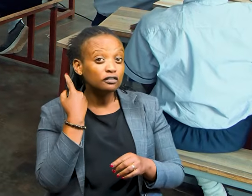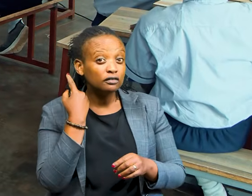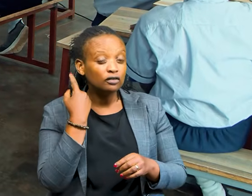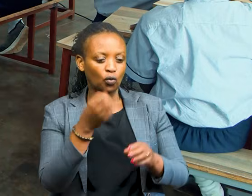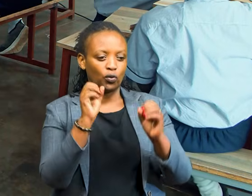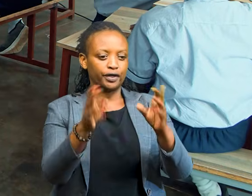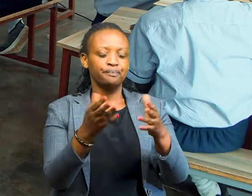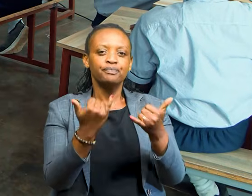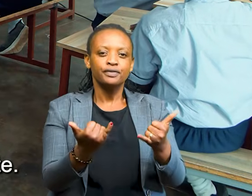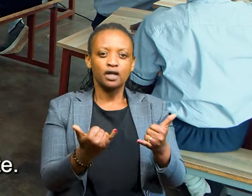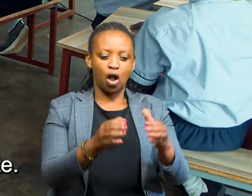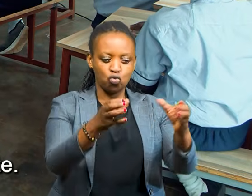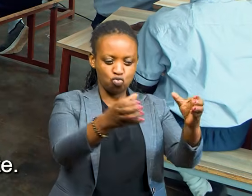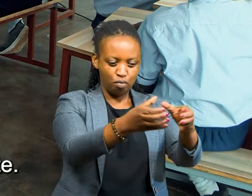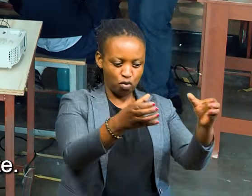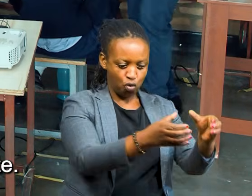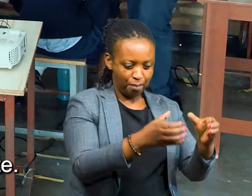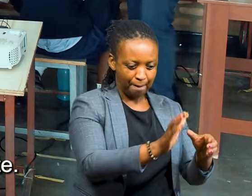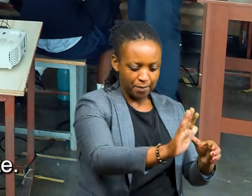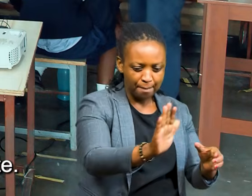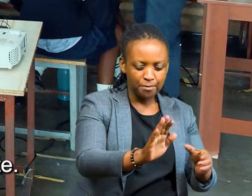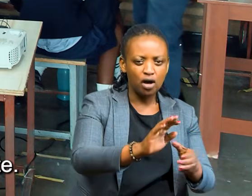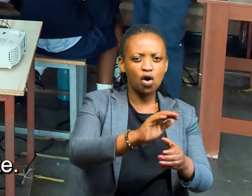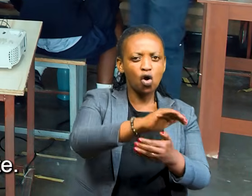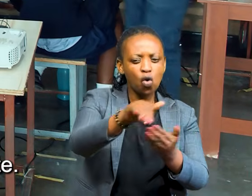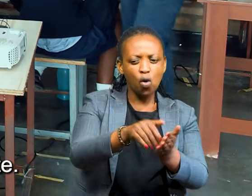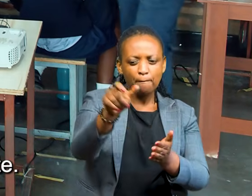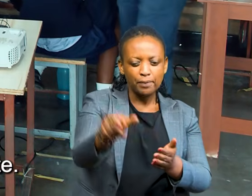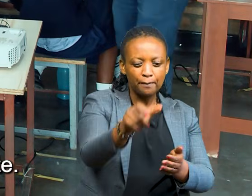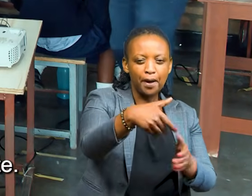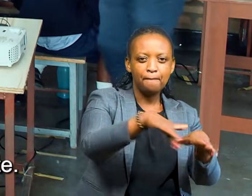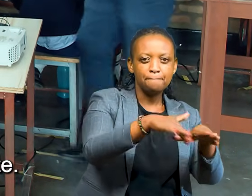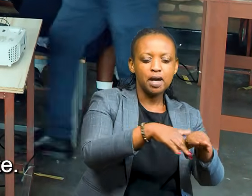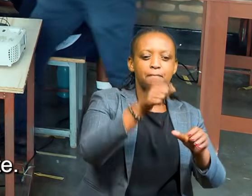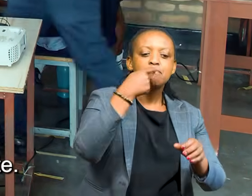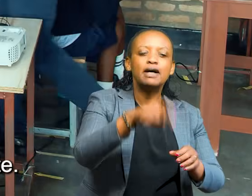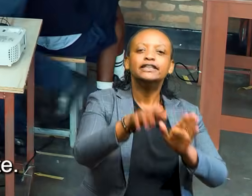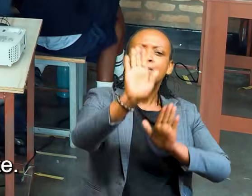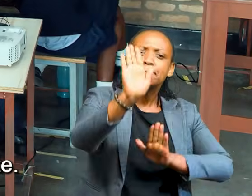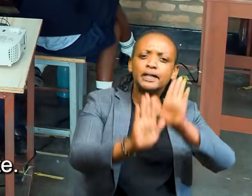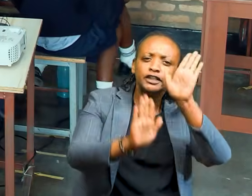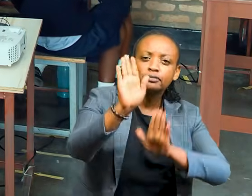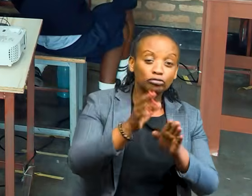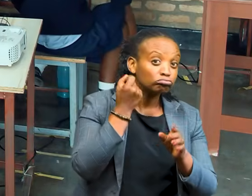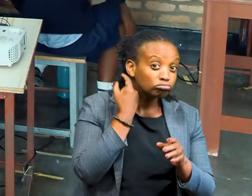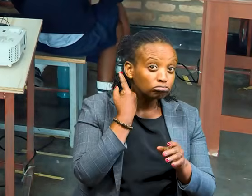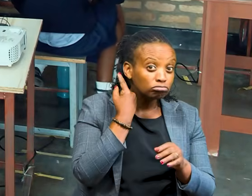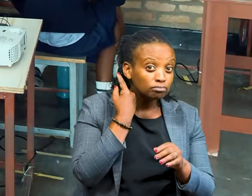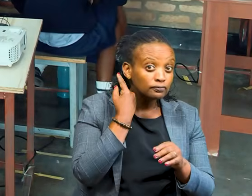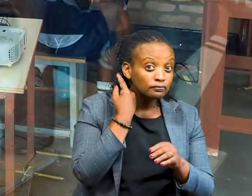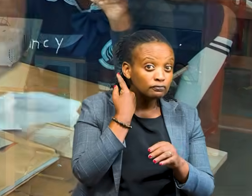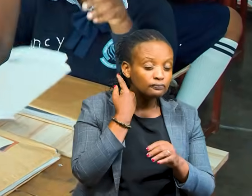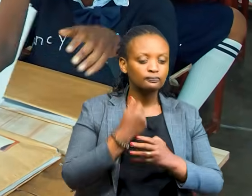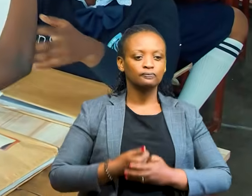we together? So in each group, every person, every member is going to participate. Are we